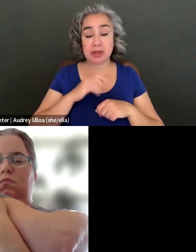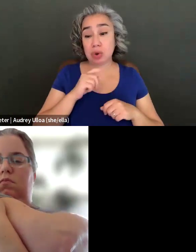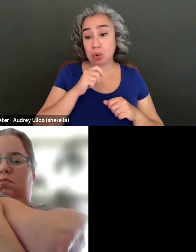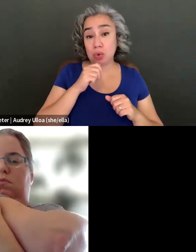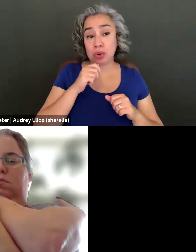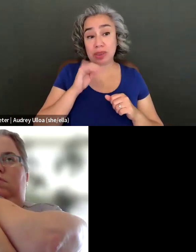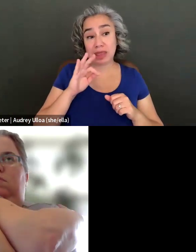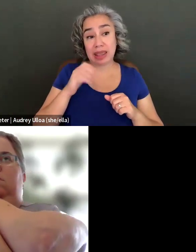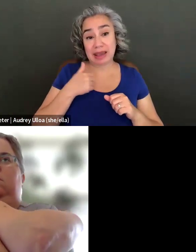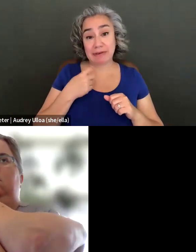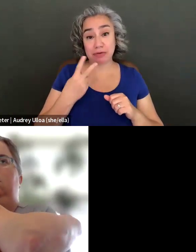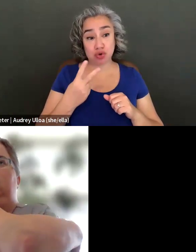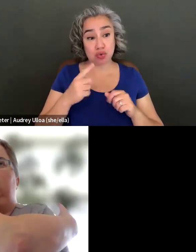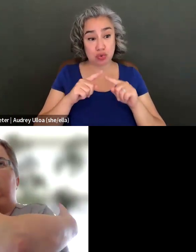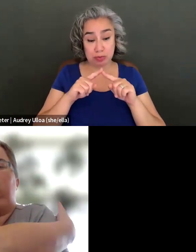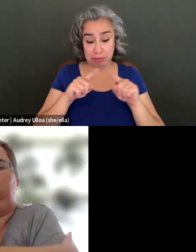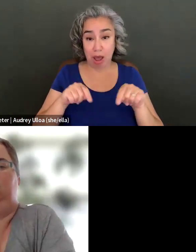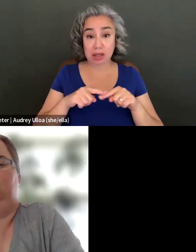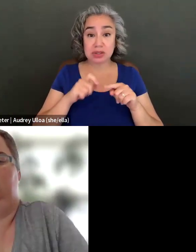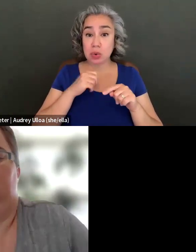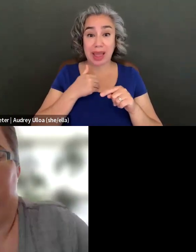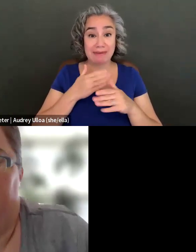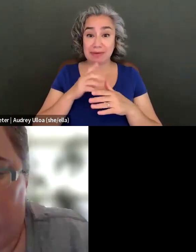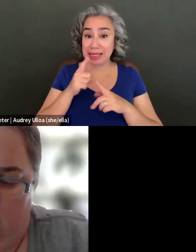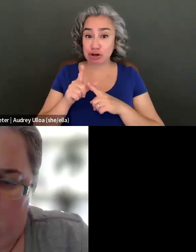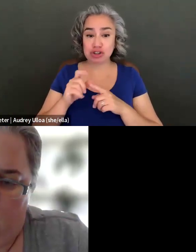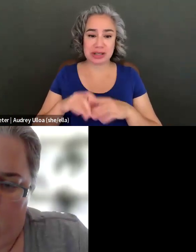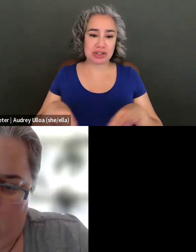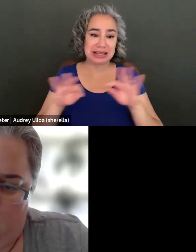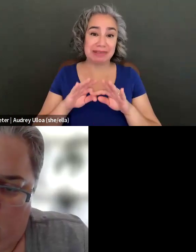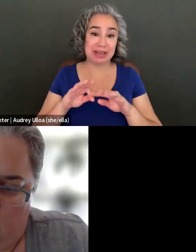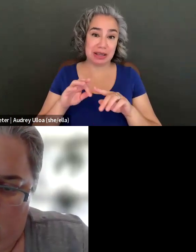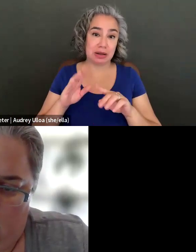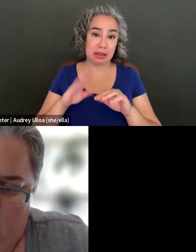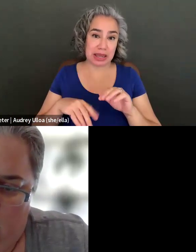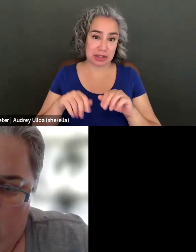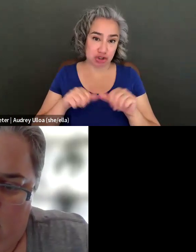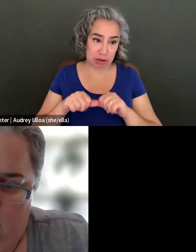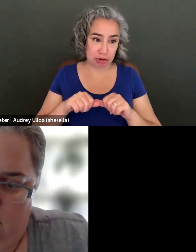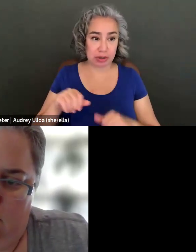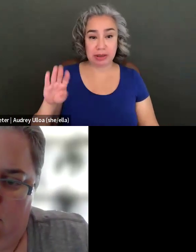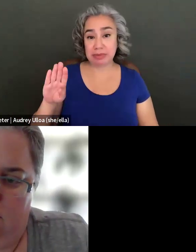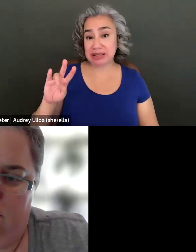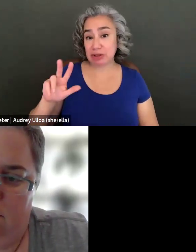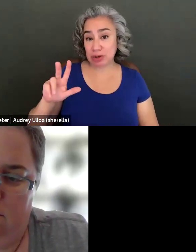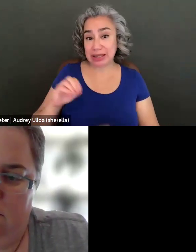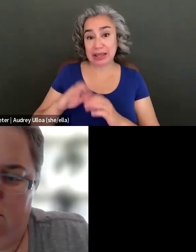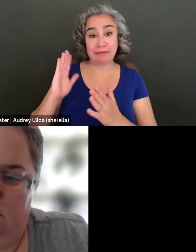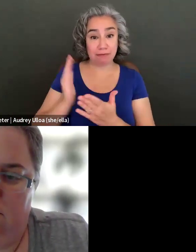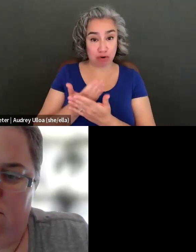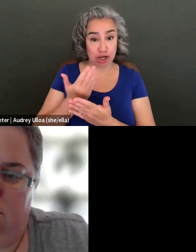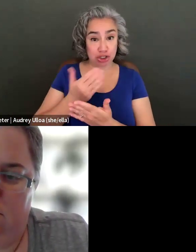if 2 box plots do not share any letters, they're significant from each other. Here we can see that B73 grown in fresh soil